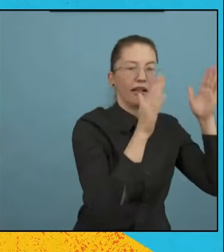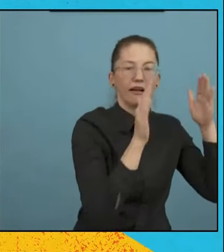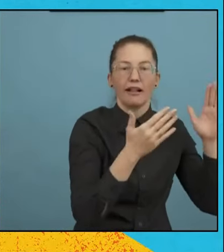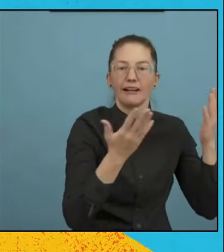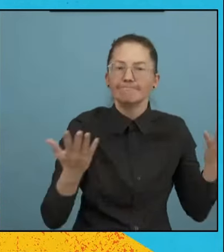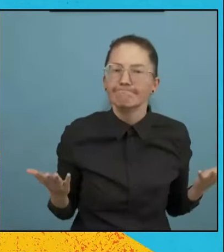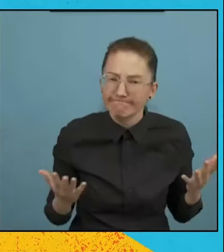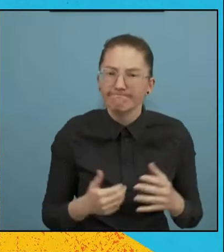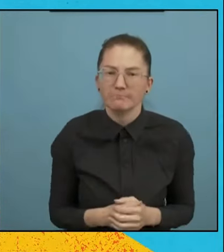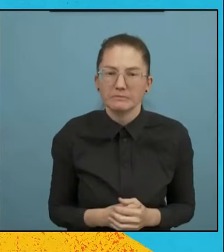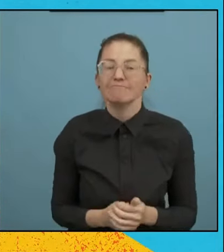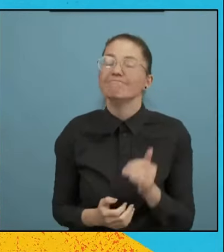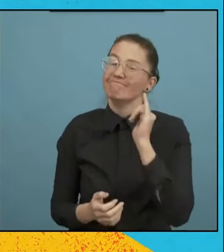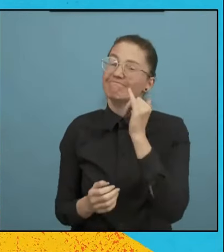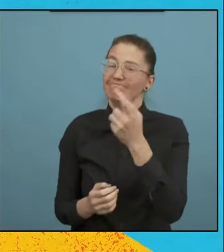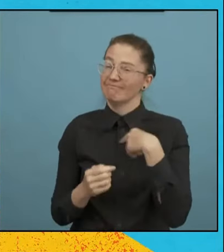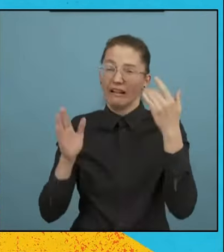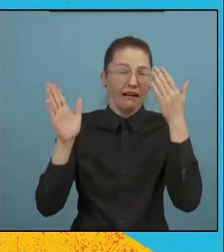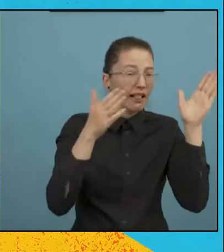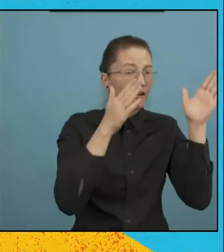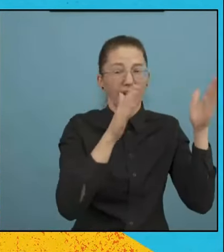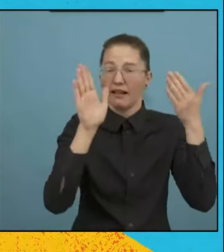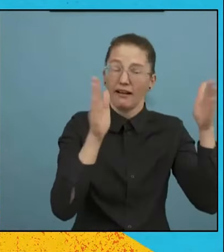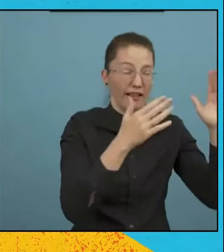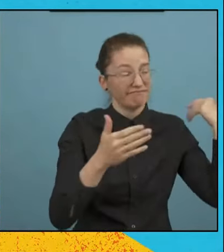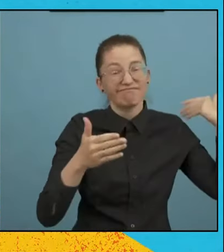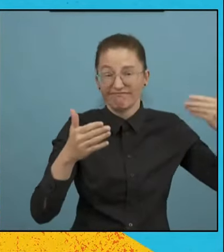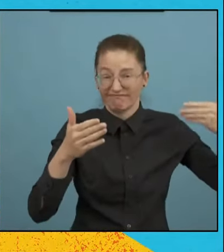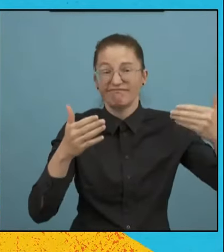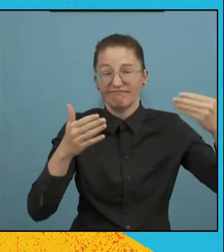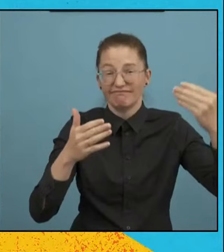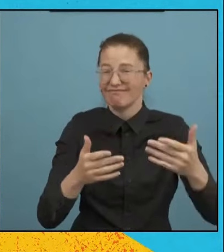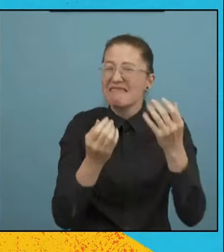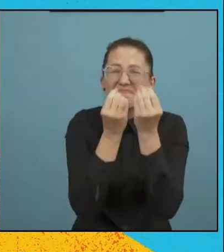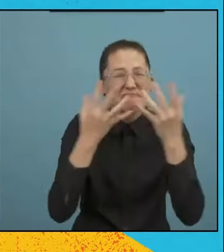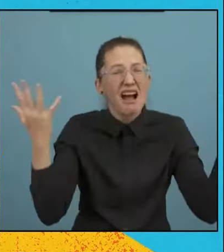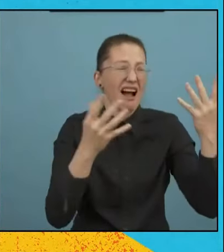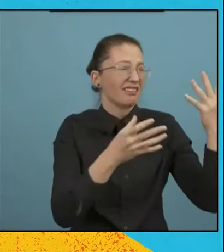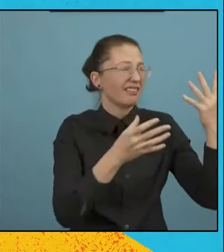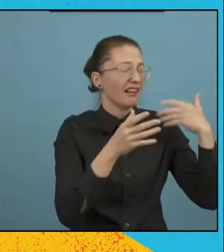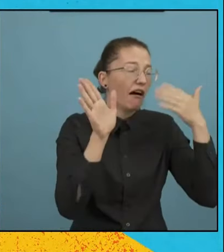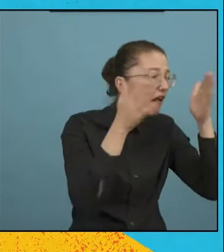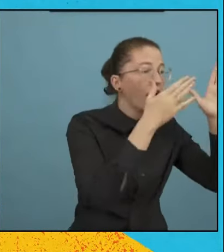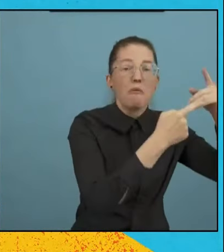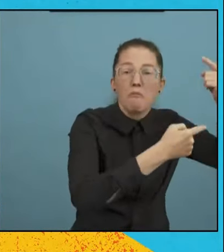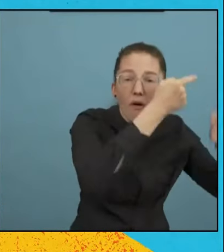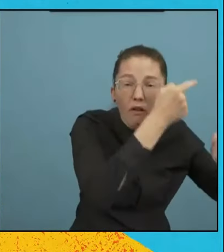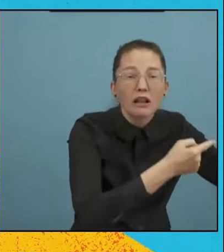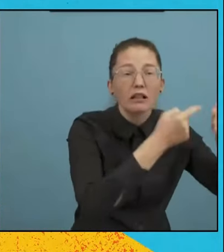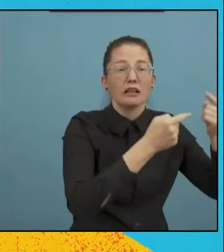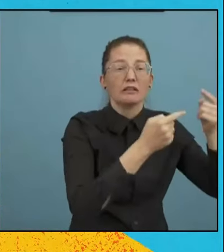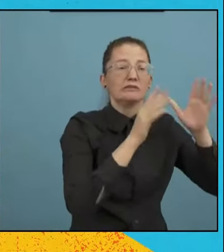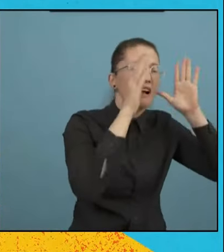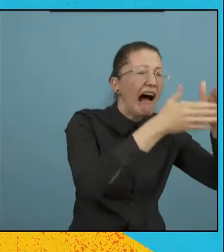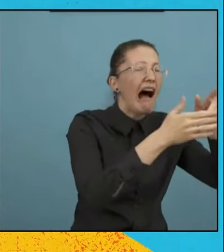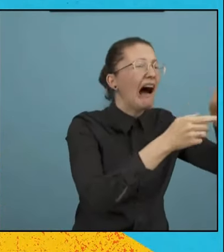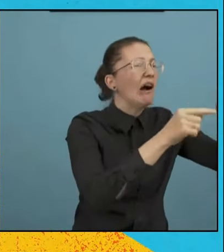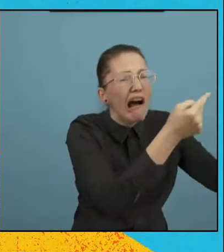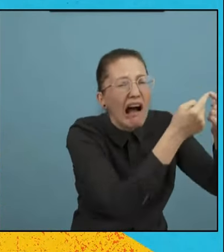a challenge to those who think that taking up arms against each other, going to the battlefield, or indeed declaring the other the